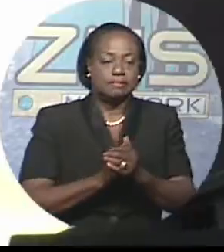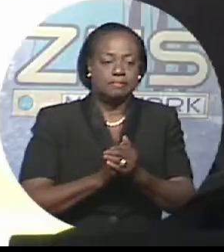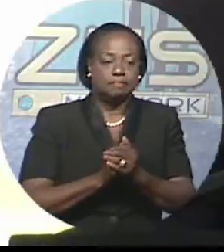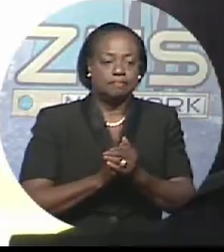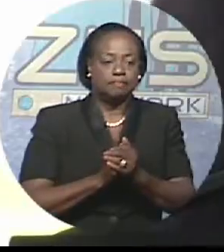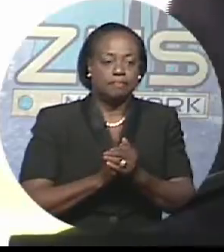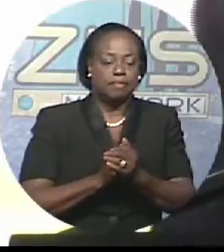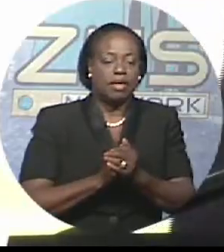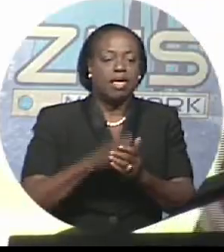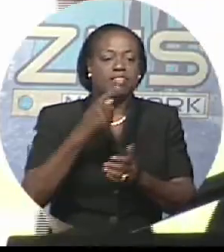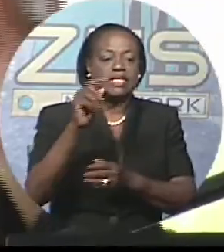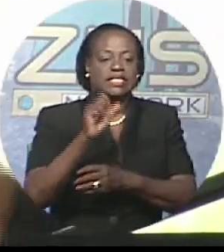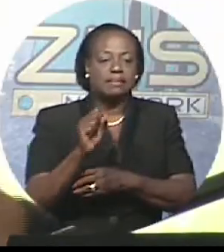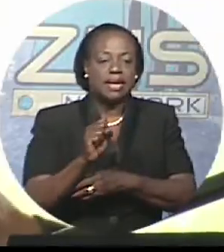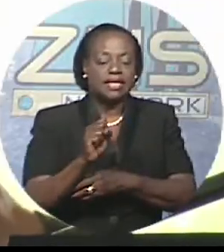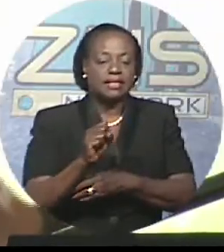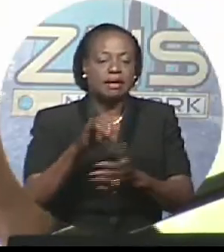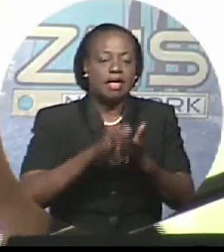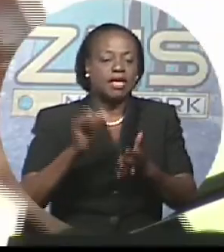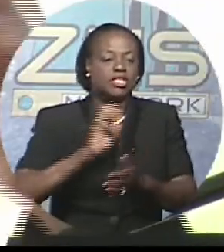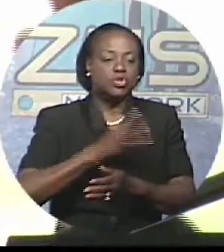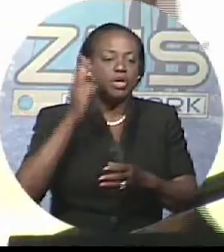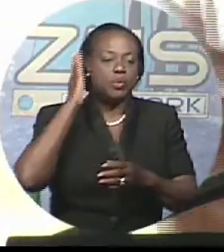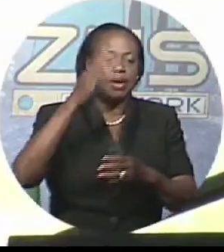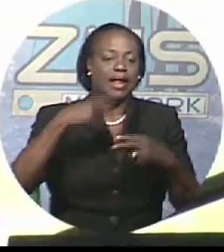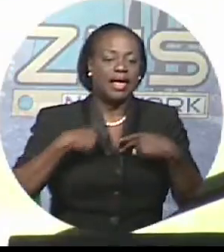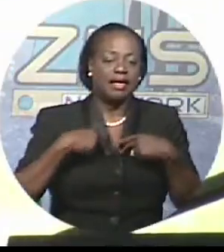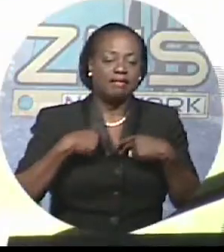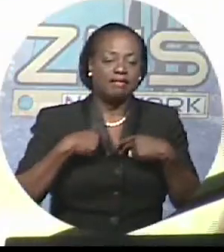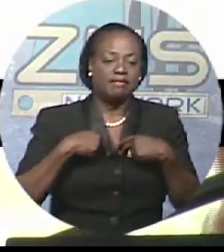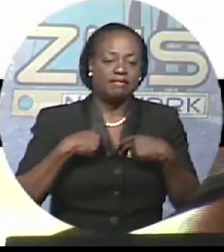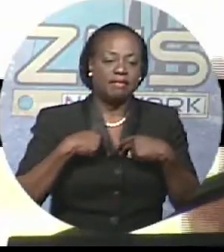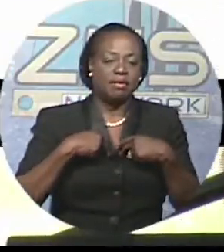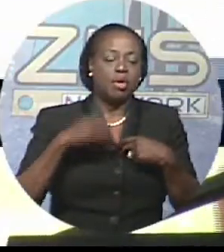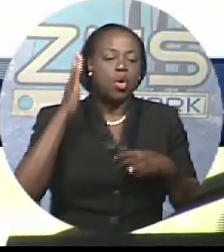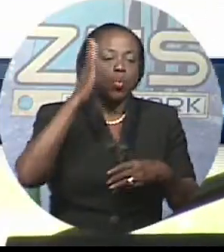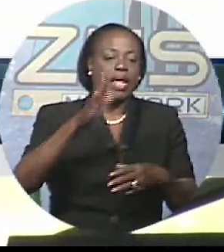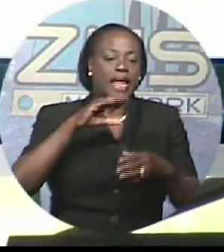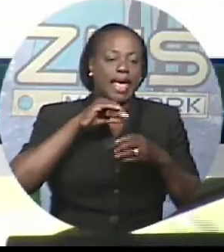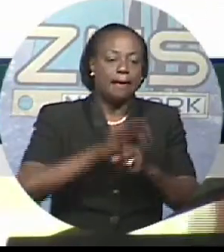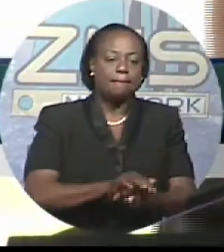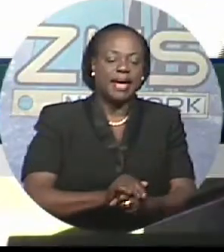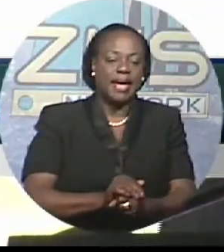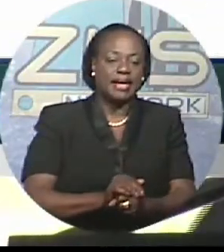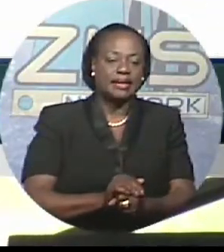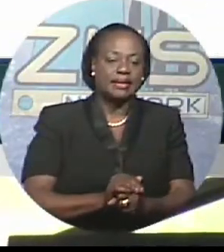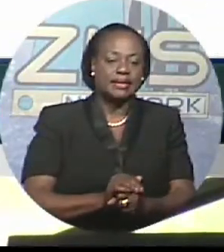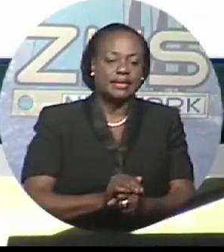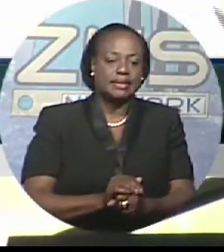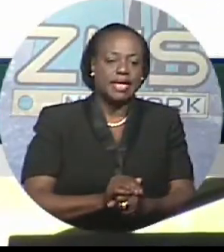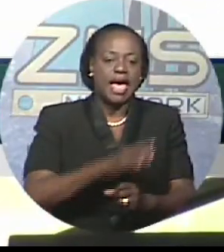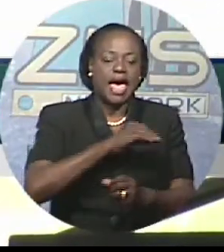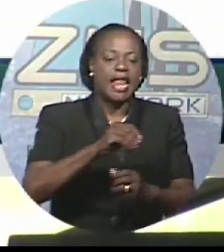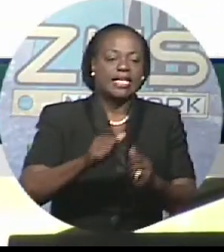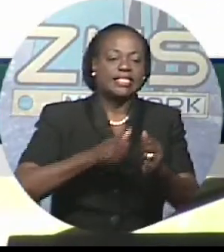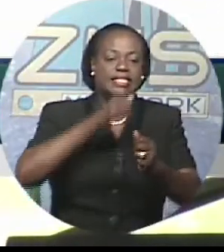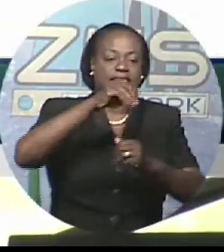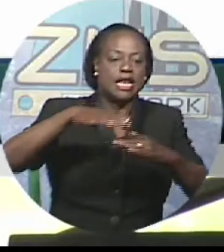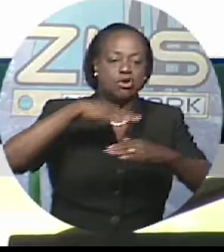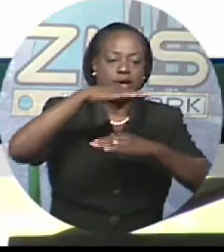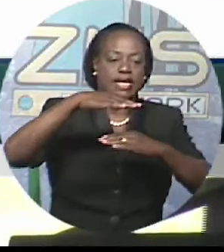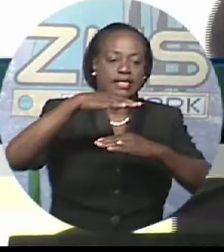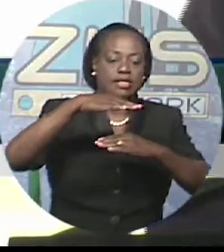civil aviation sector while making the country the envy of the region. Fern Carey has the details. The groundbreaking